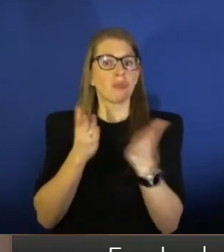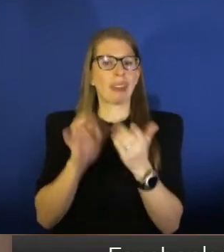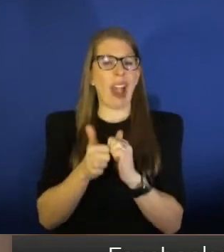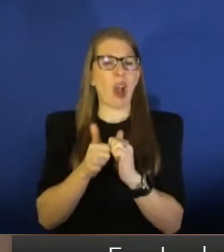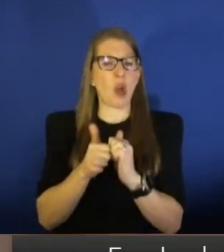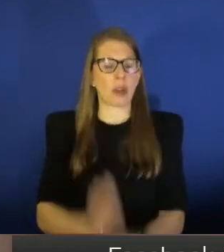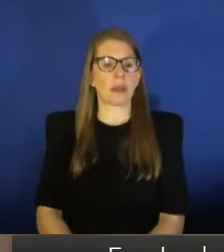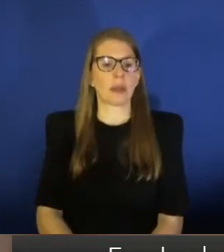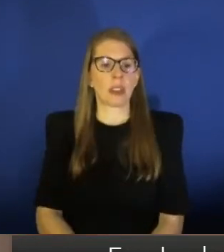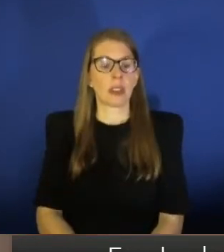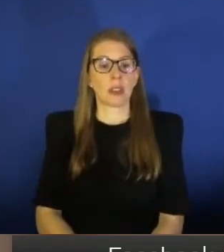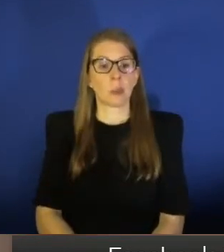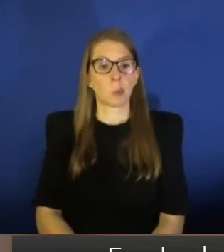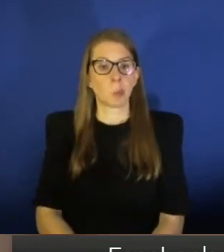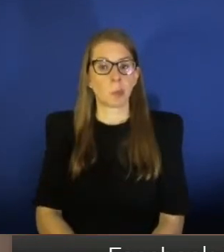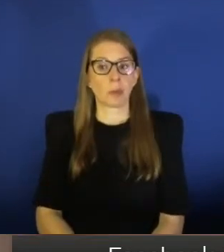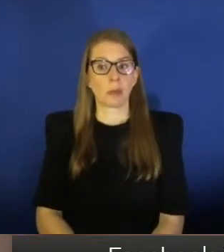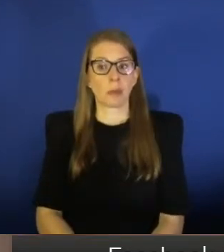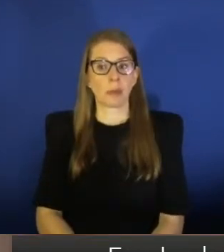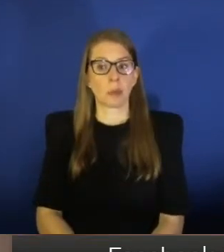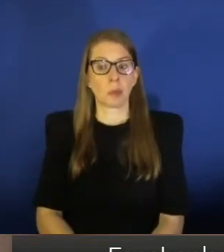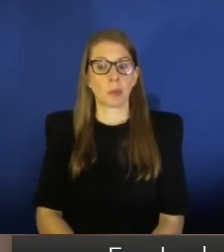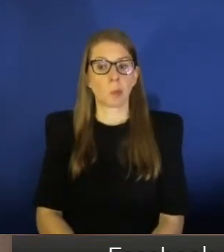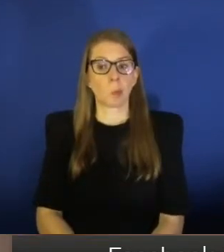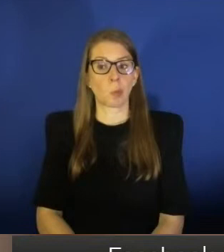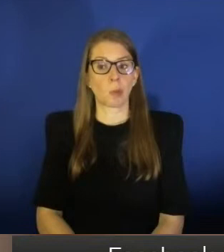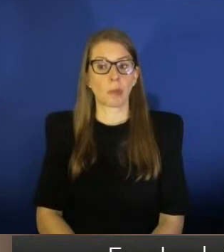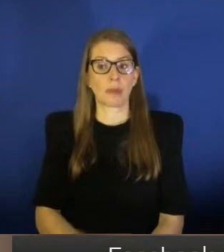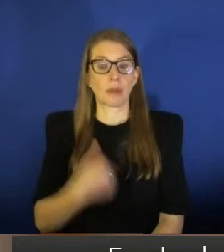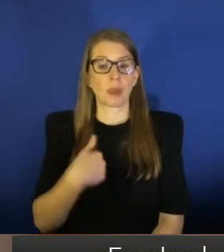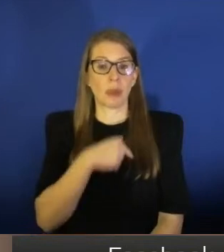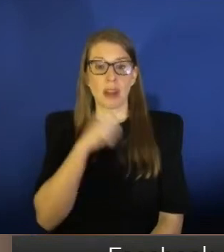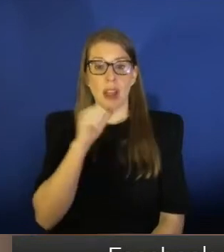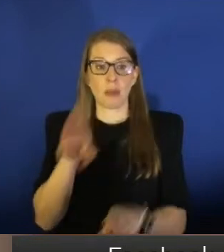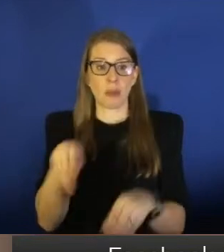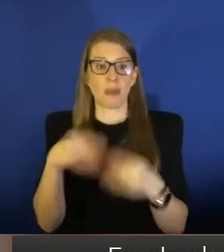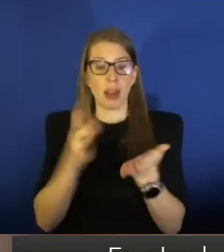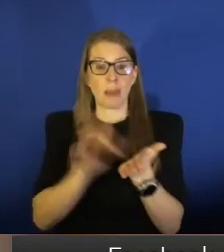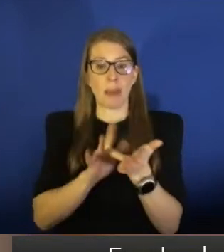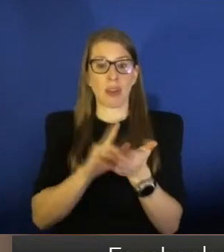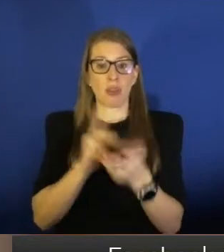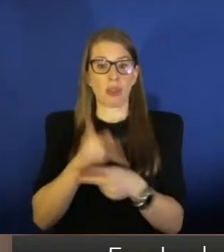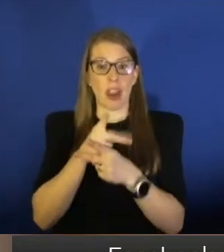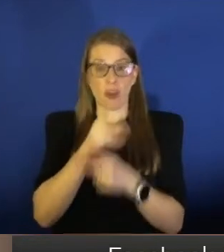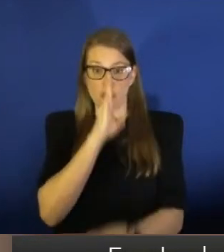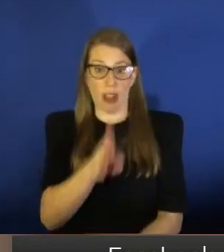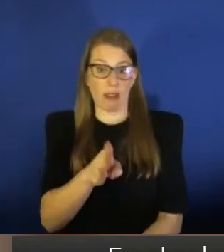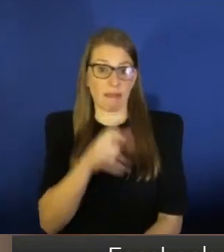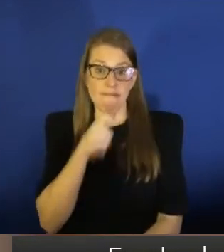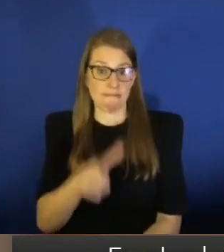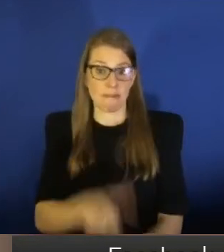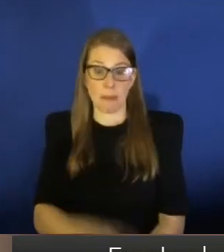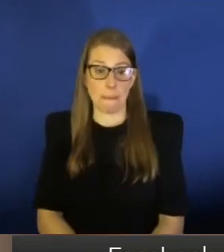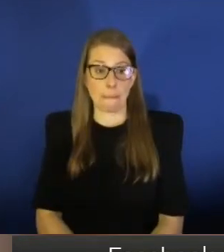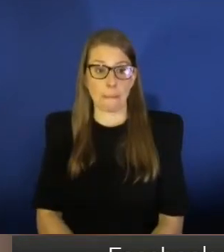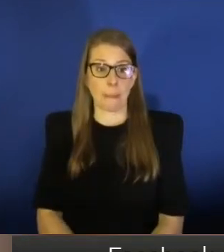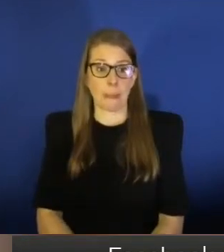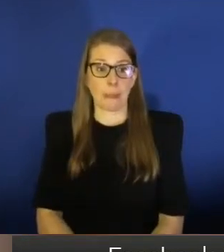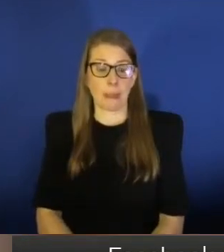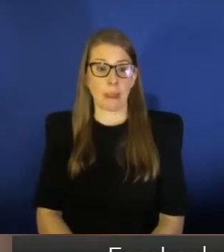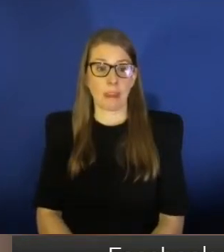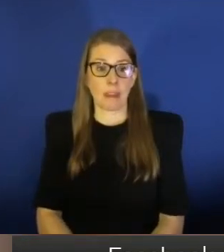Well, the services that it's not, we're not providing medical care directly. We're building